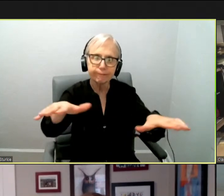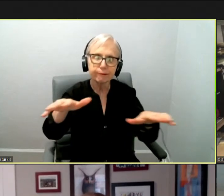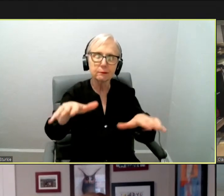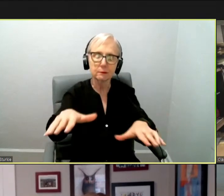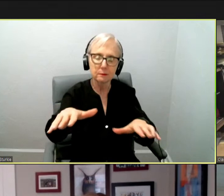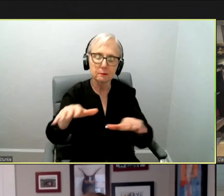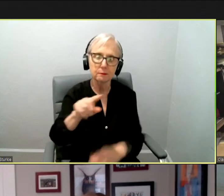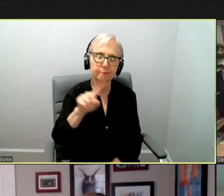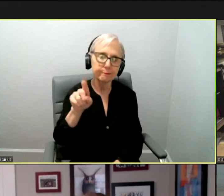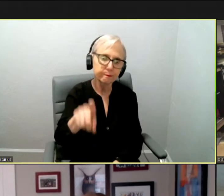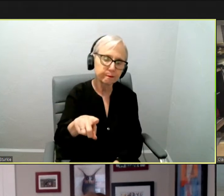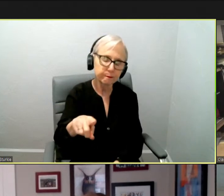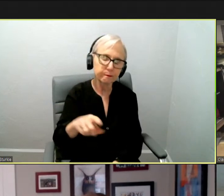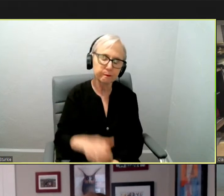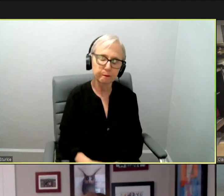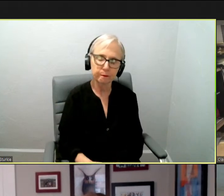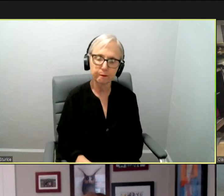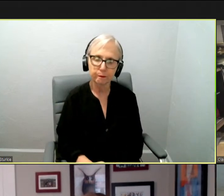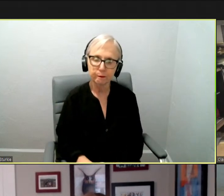Thanks.